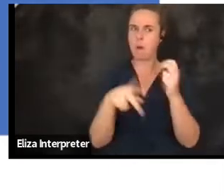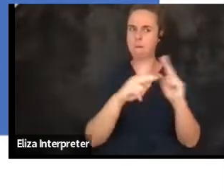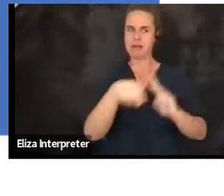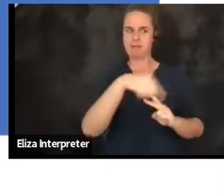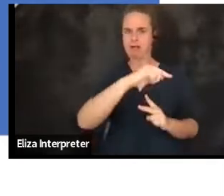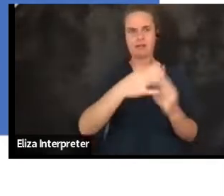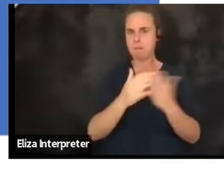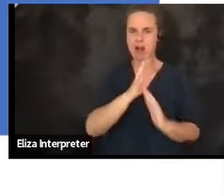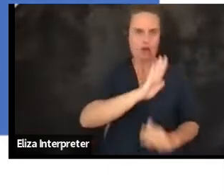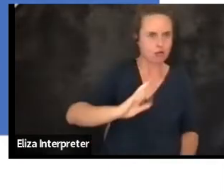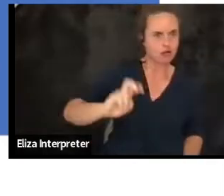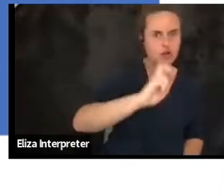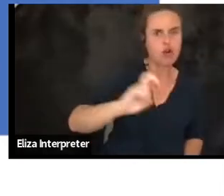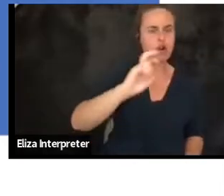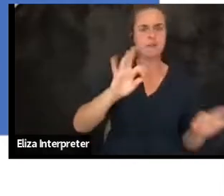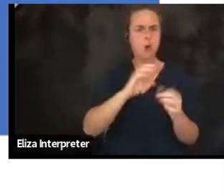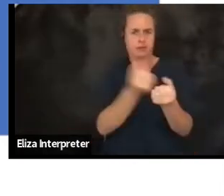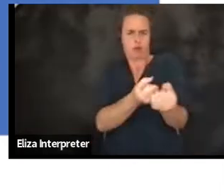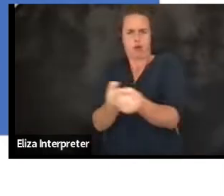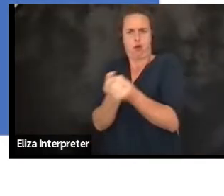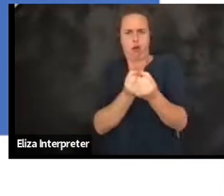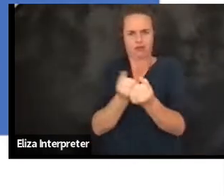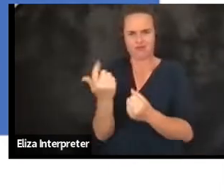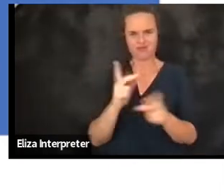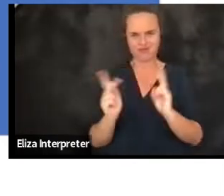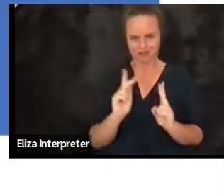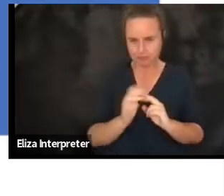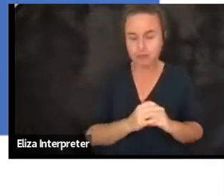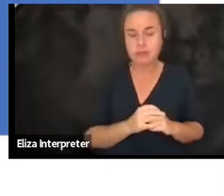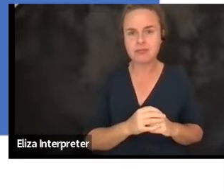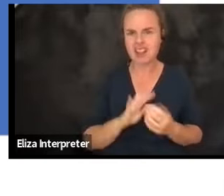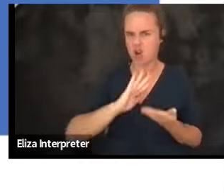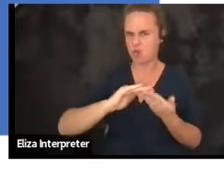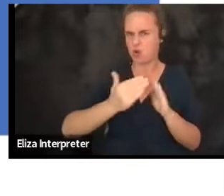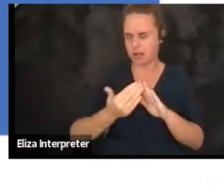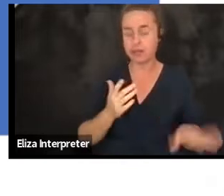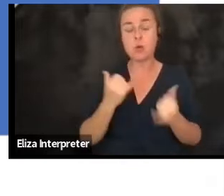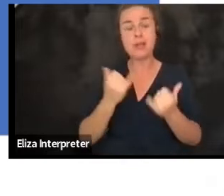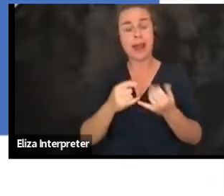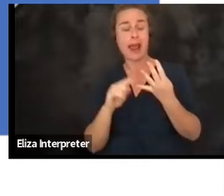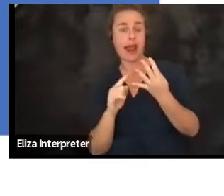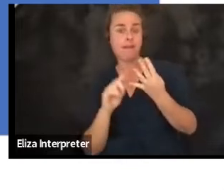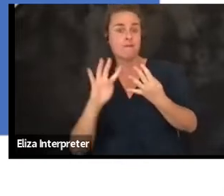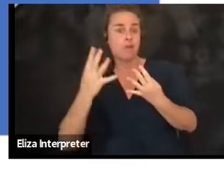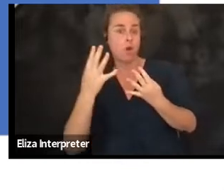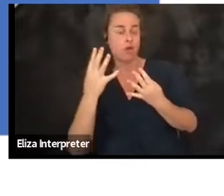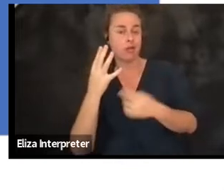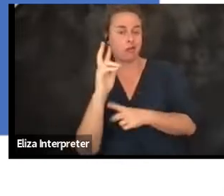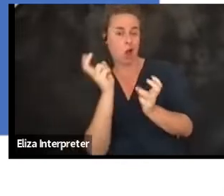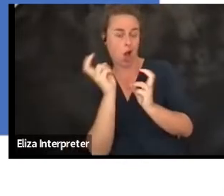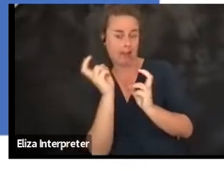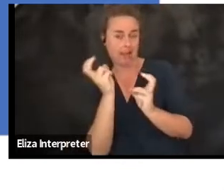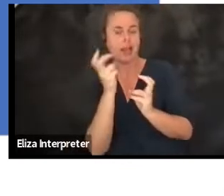need. And today I'm very, very excited that we're going to be talking about trauma-informed care, but not only in a